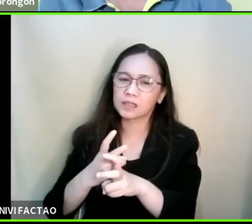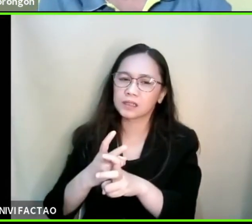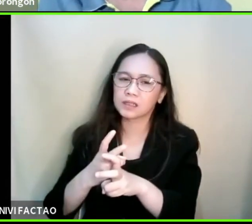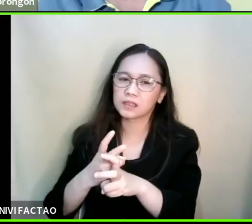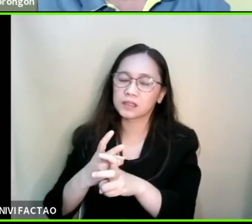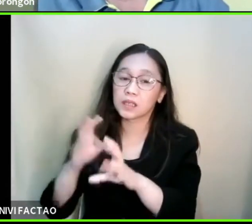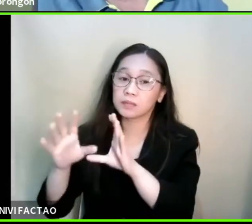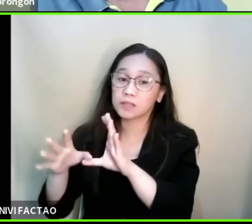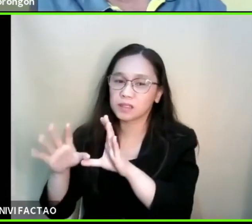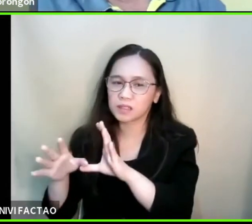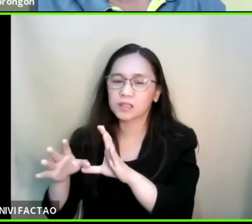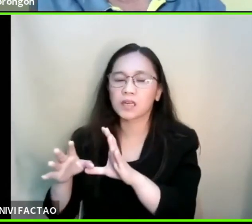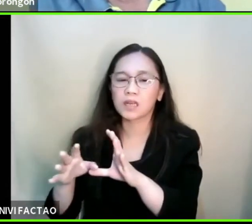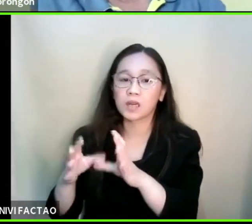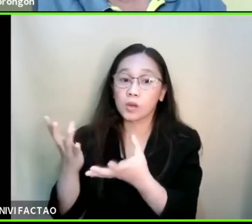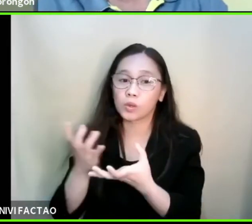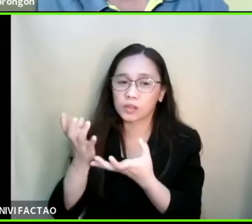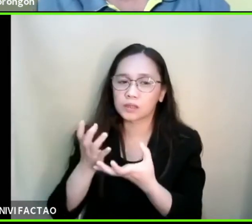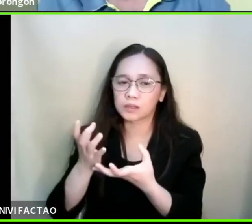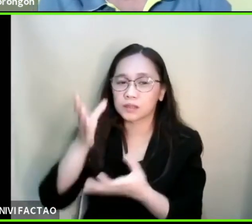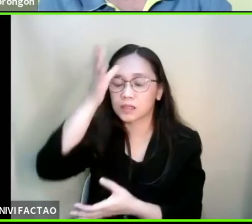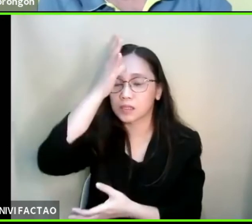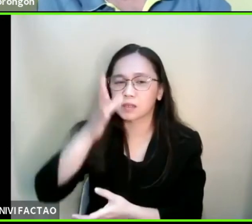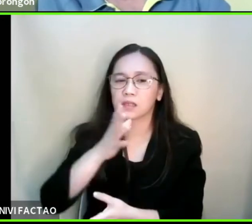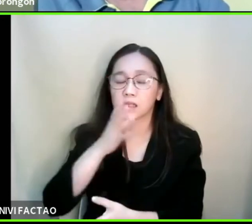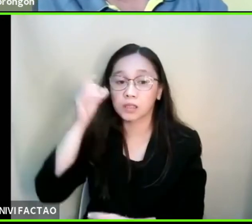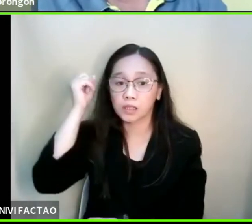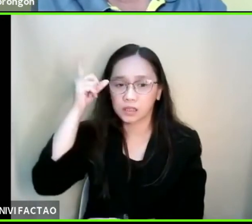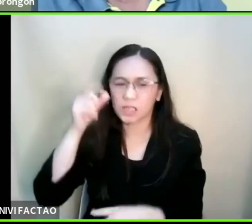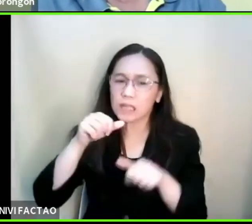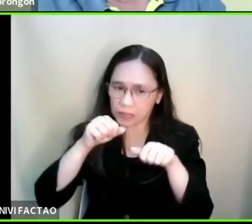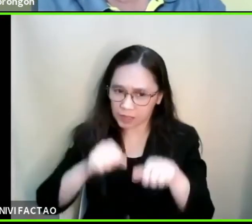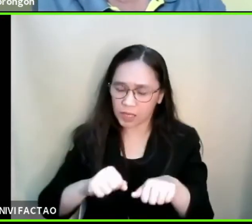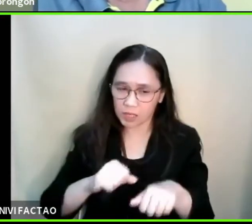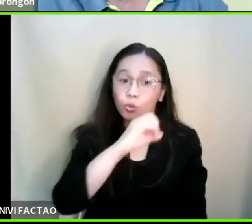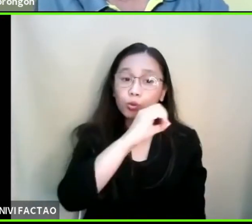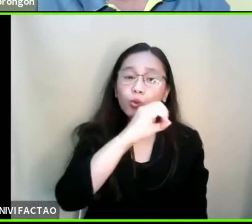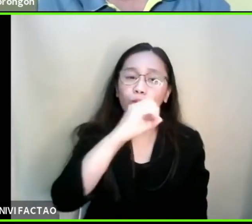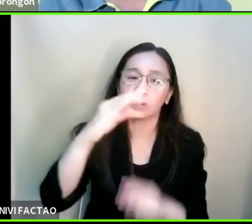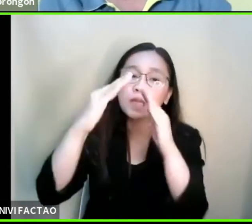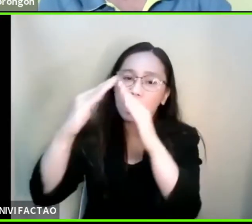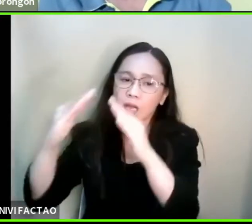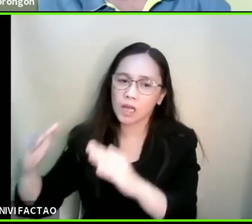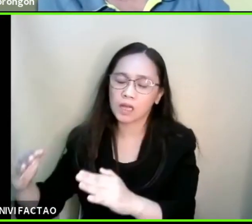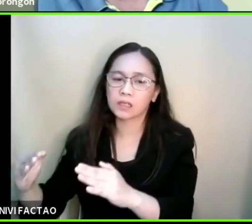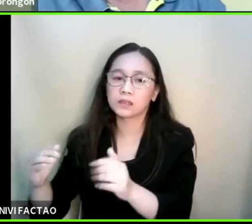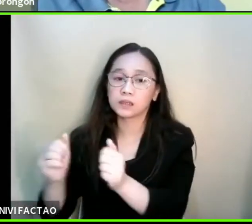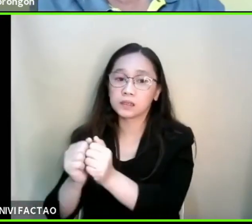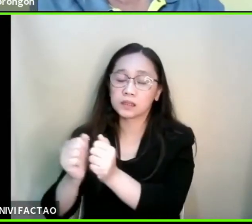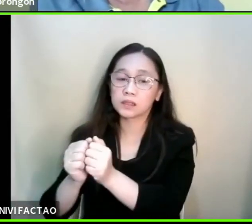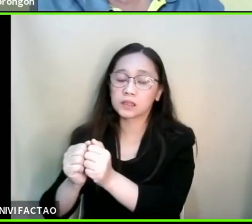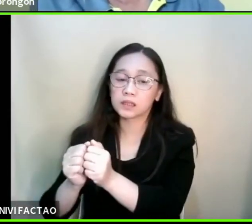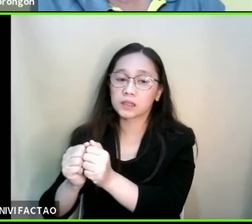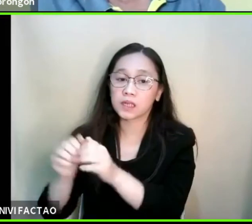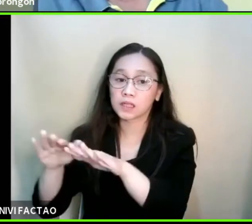disabilities. I want the parents to understand that they can actually do it on their own at home, no, with the tips nga that we mentioned earlier.